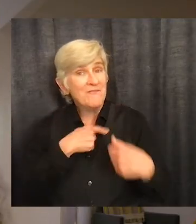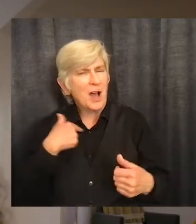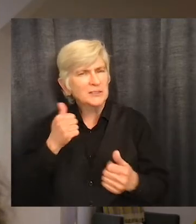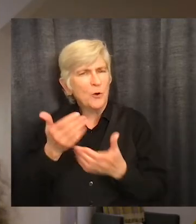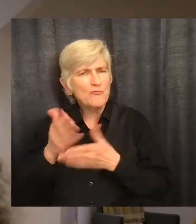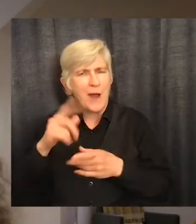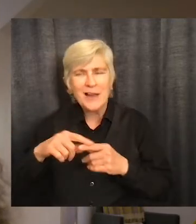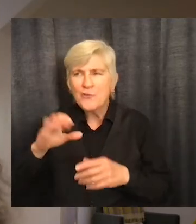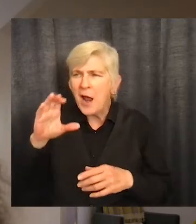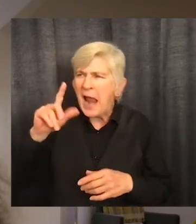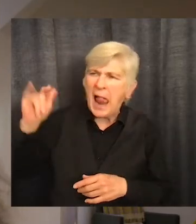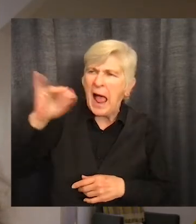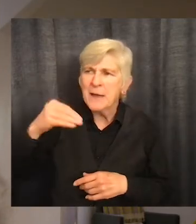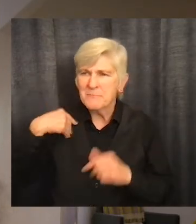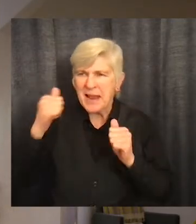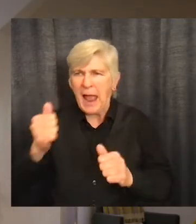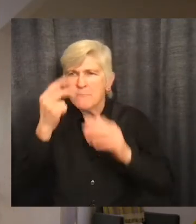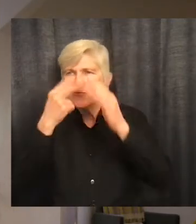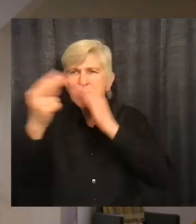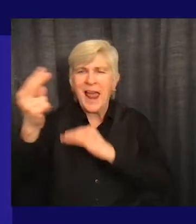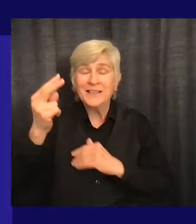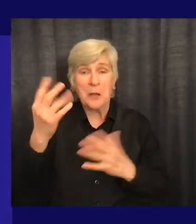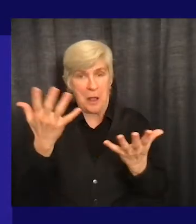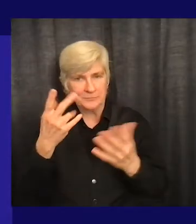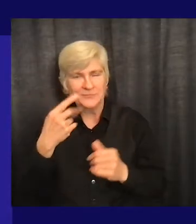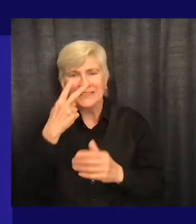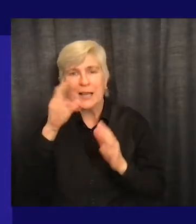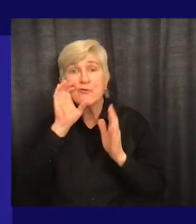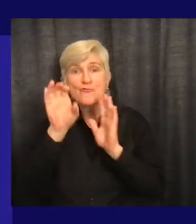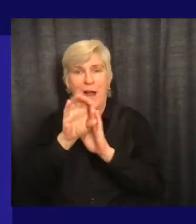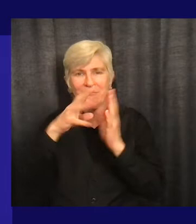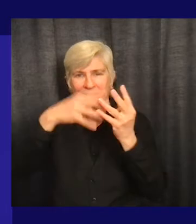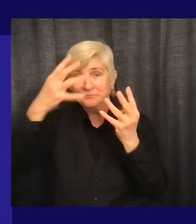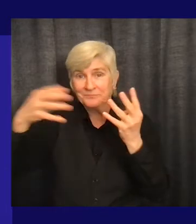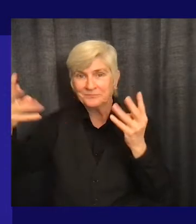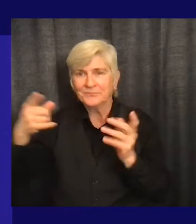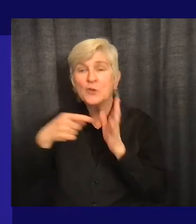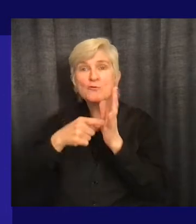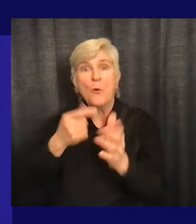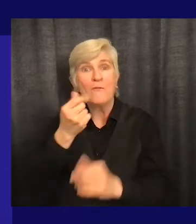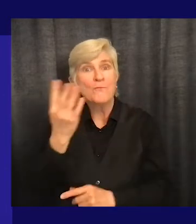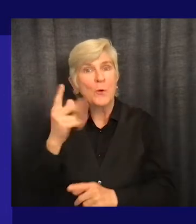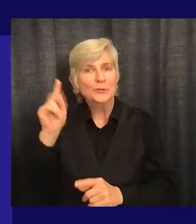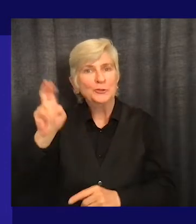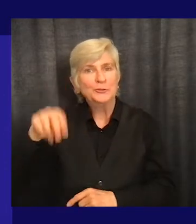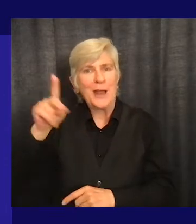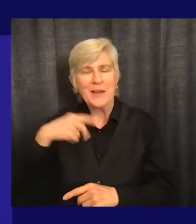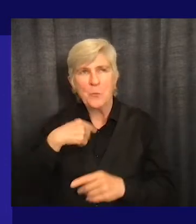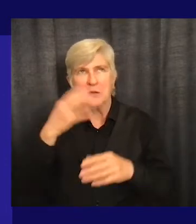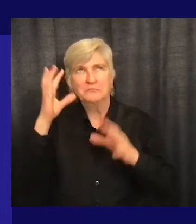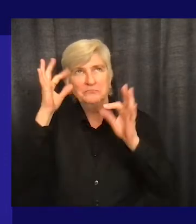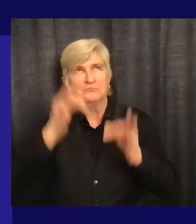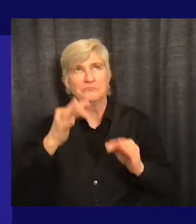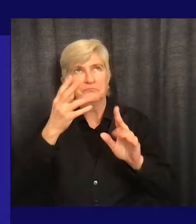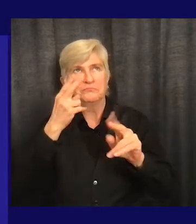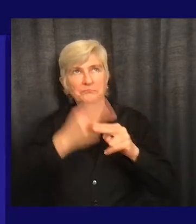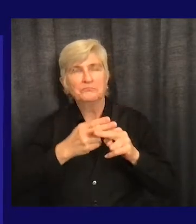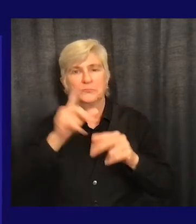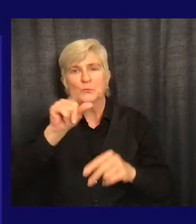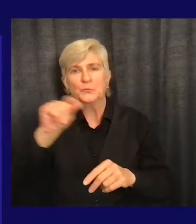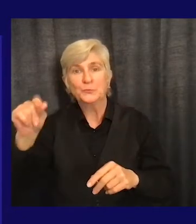So what gives us the right to claim we can predict stuff? Take a peek at this graph. It shows a few of the trends we called for